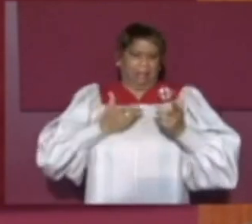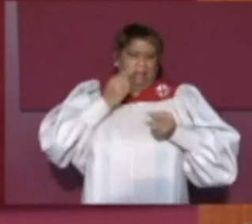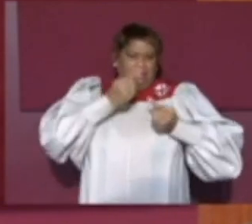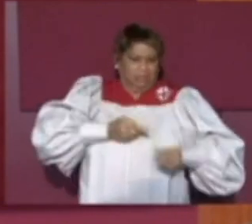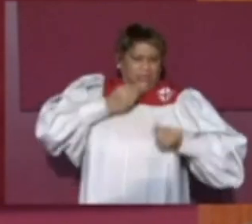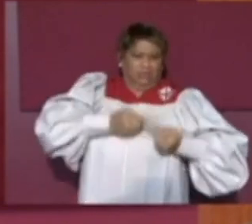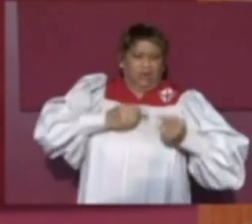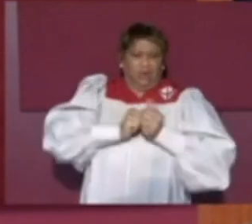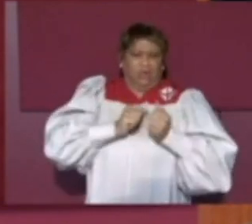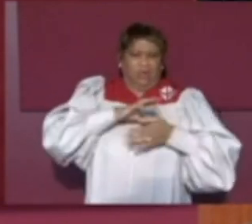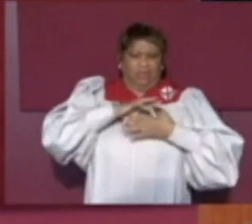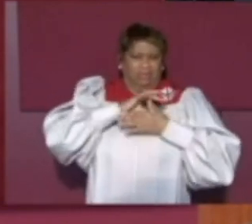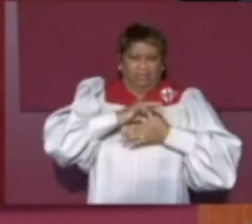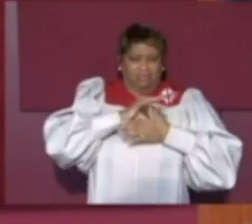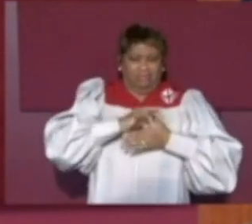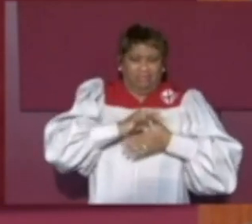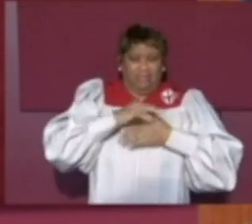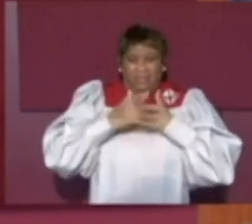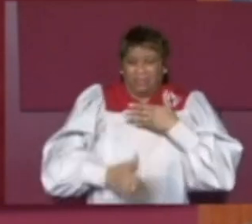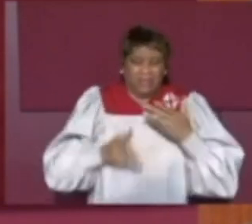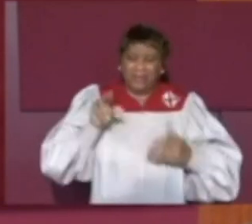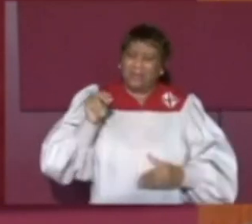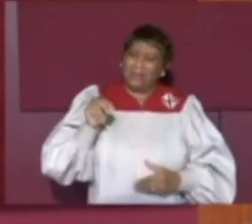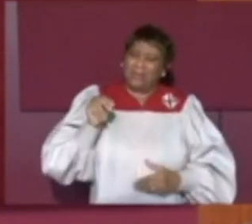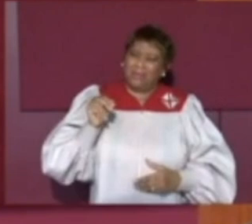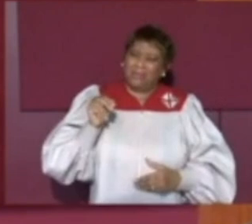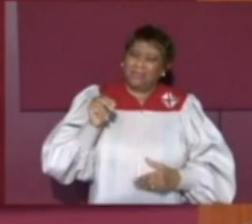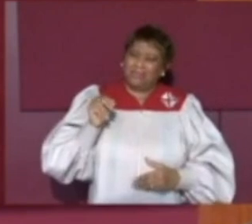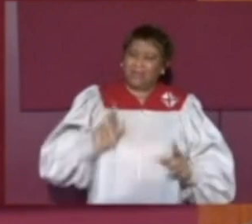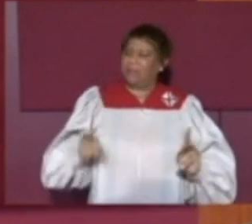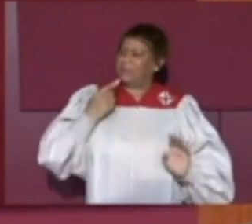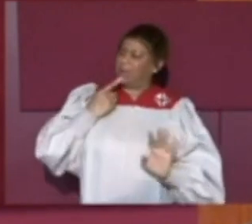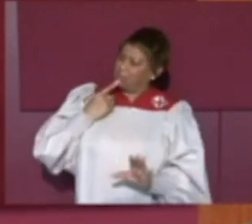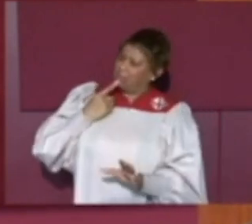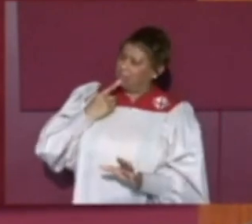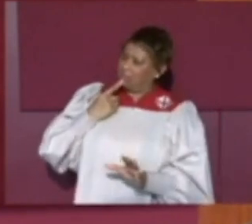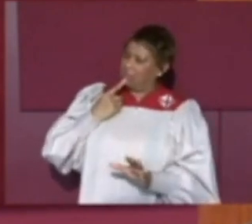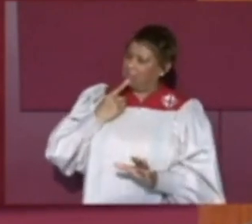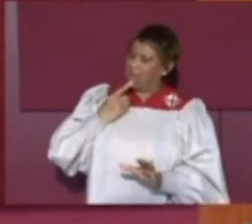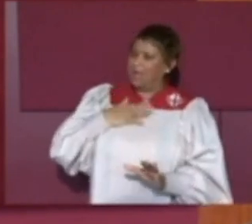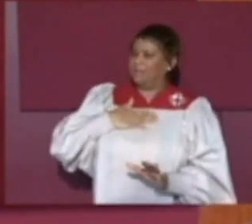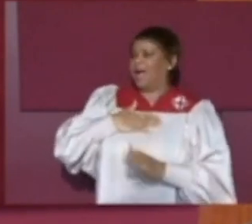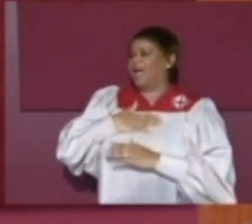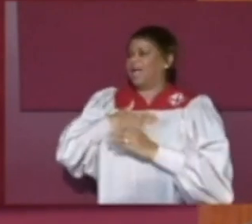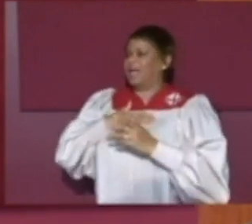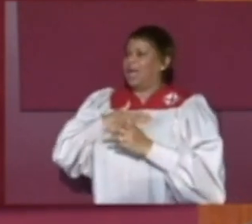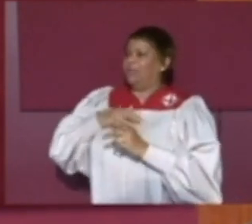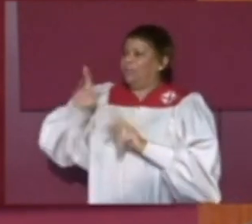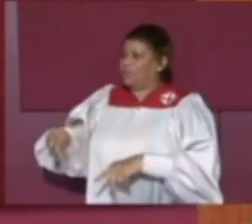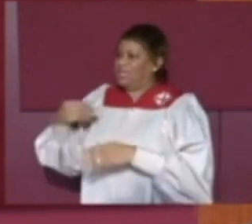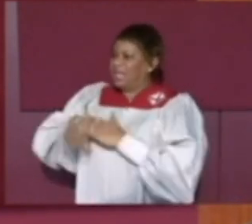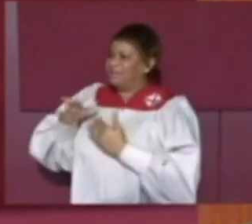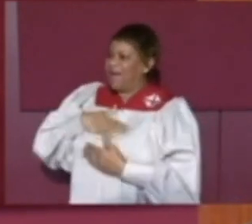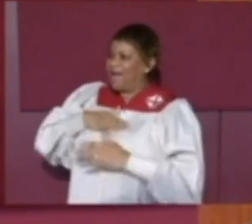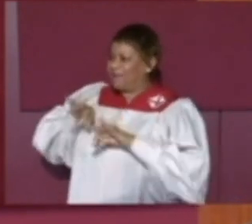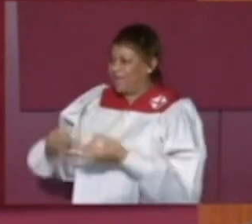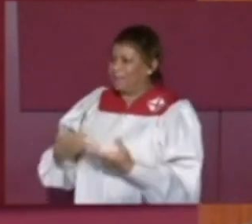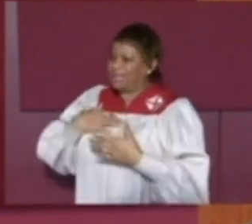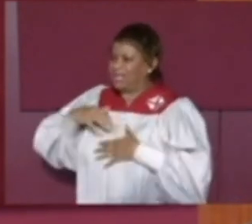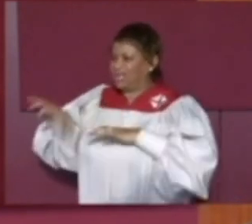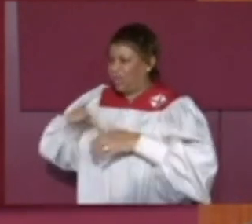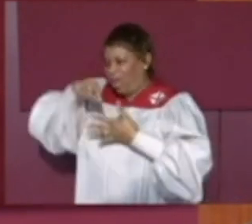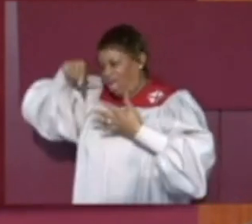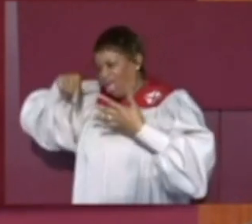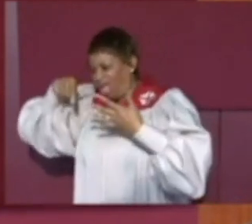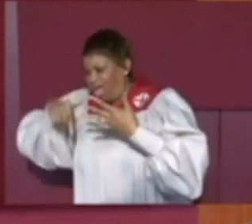Amen. We don't wrestle with flesh and blood. People say, you know, my so-and-so in my family, they're doing X, Y, and Z, or